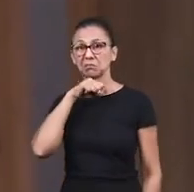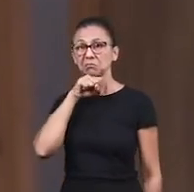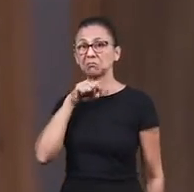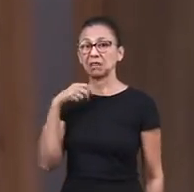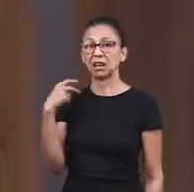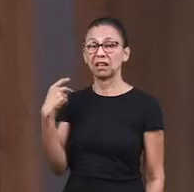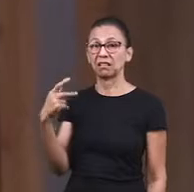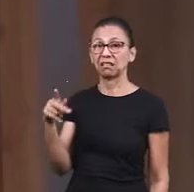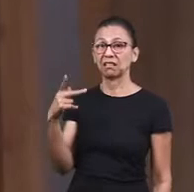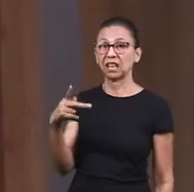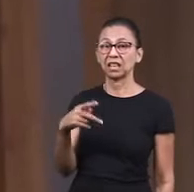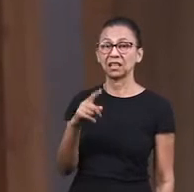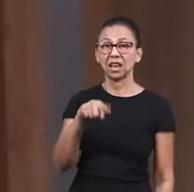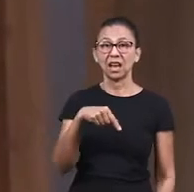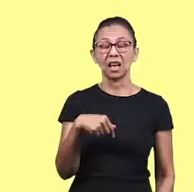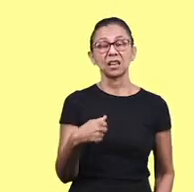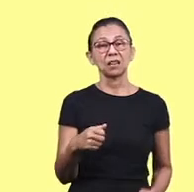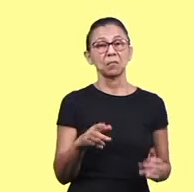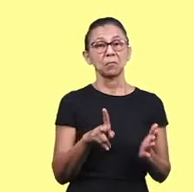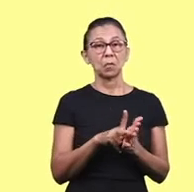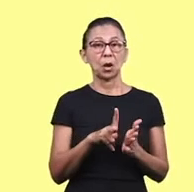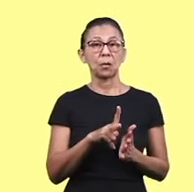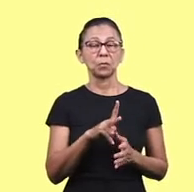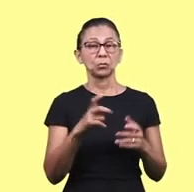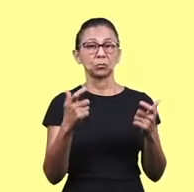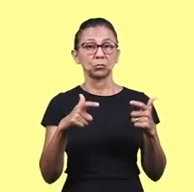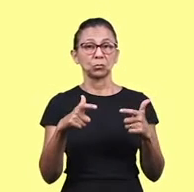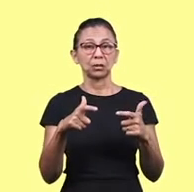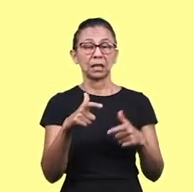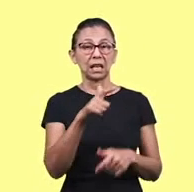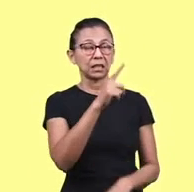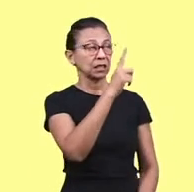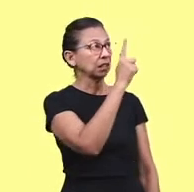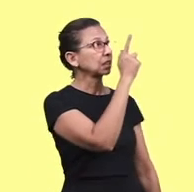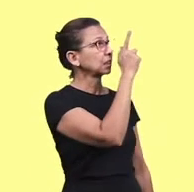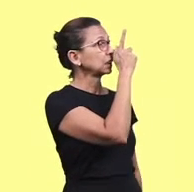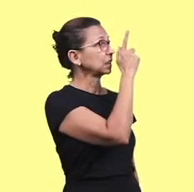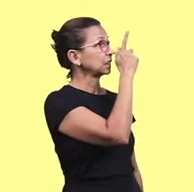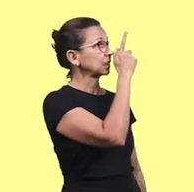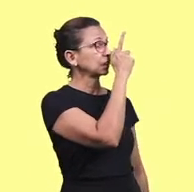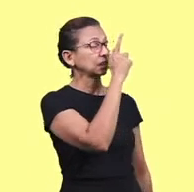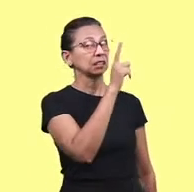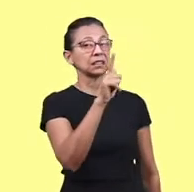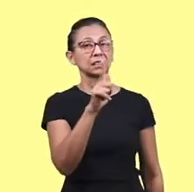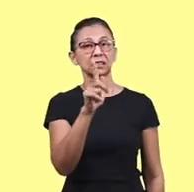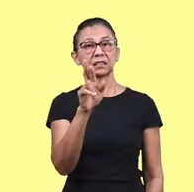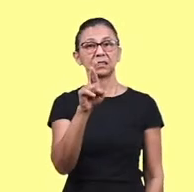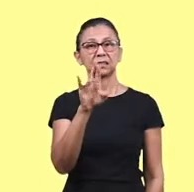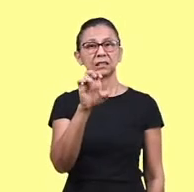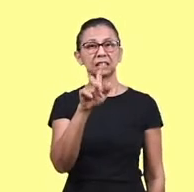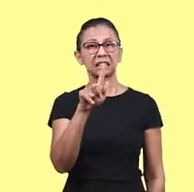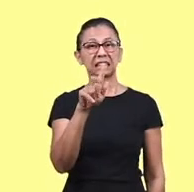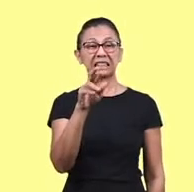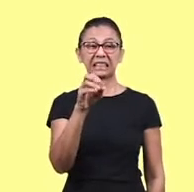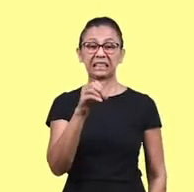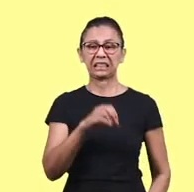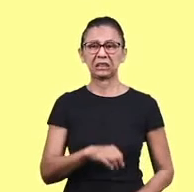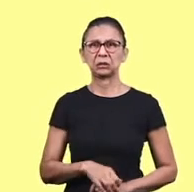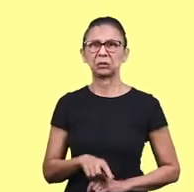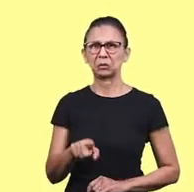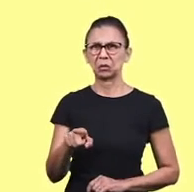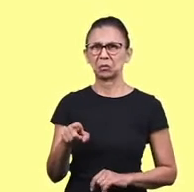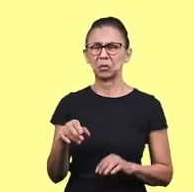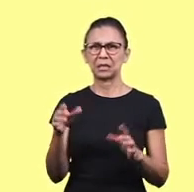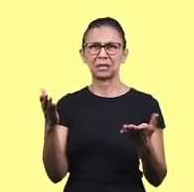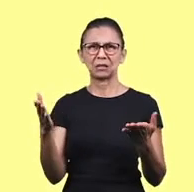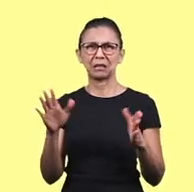a Greek, and the Greek, they served many other gods. So Timothy grew up hearing about